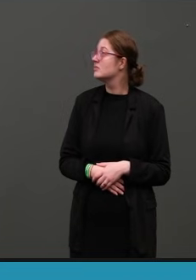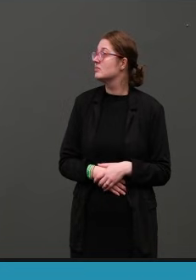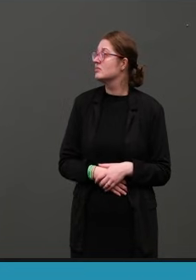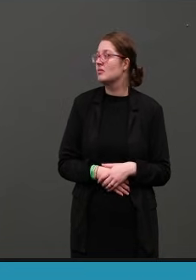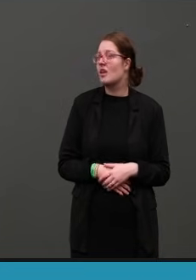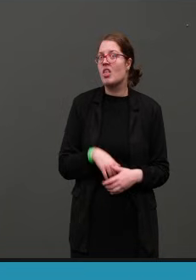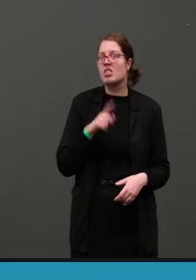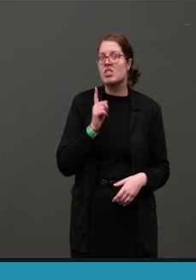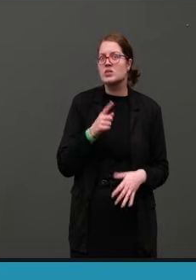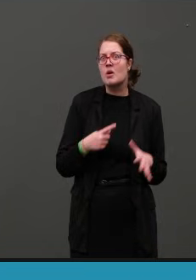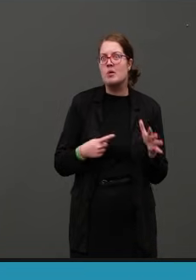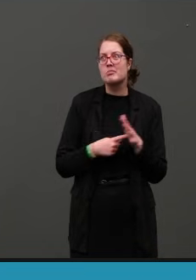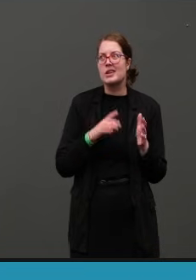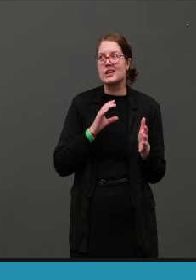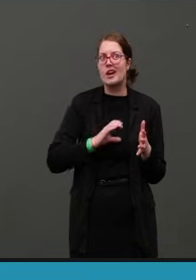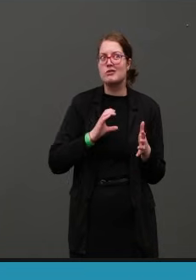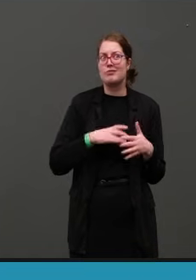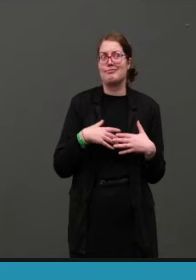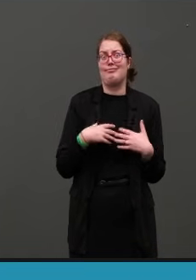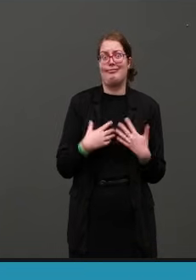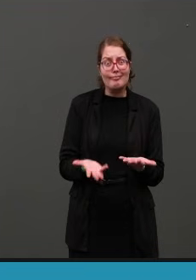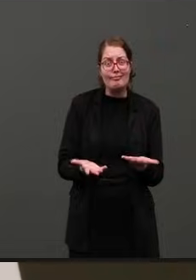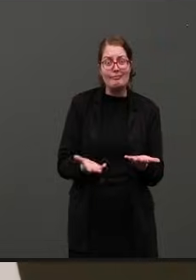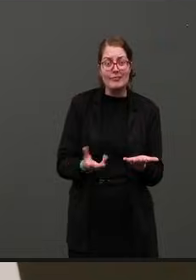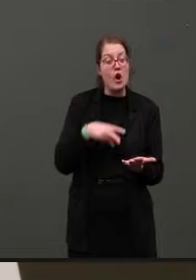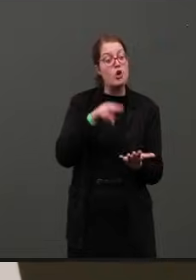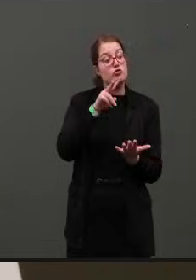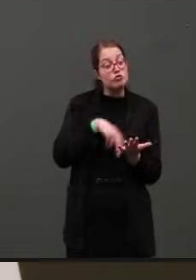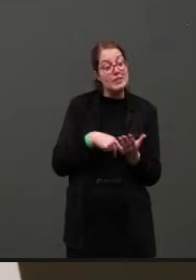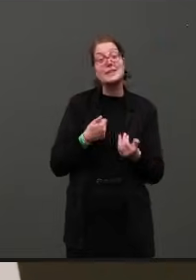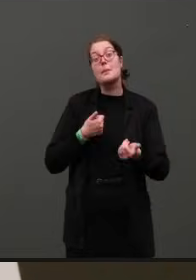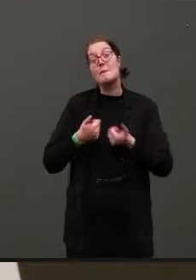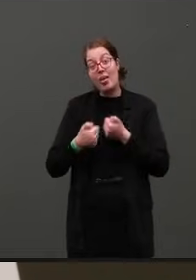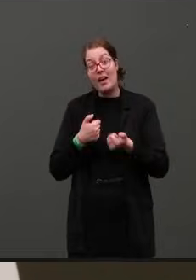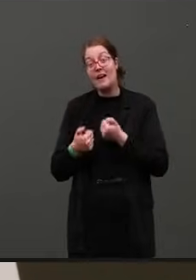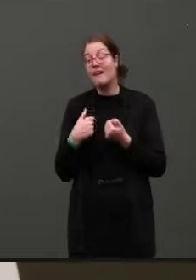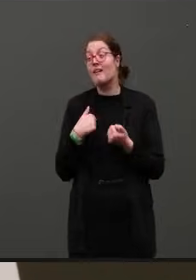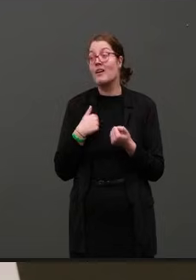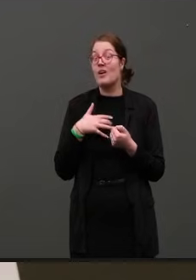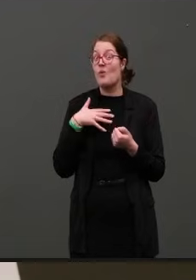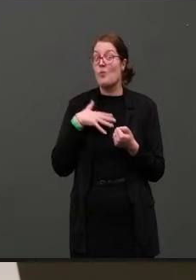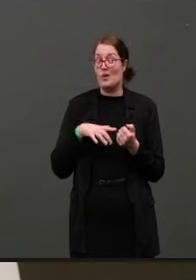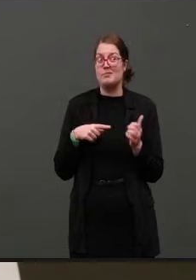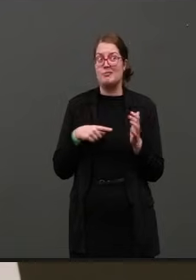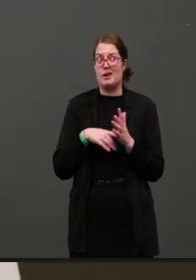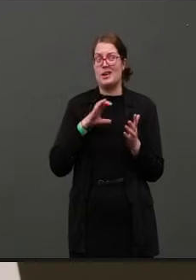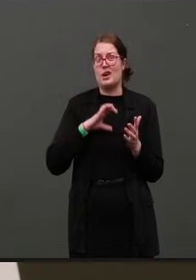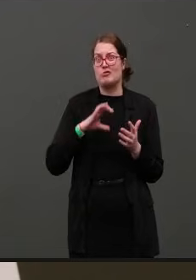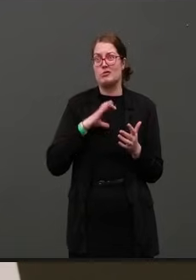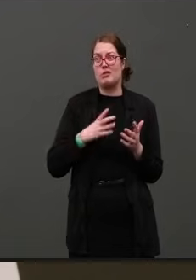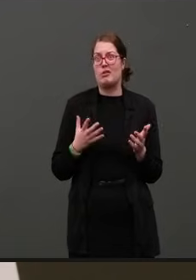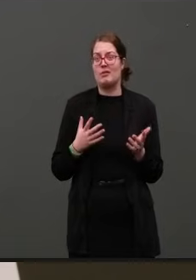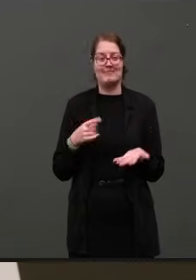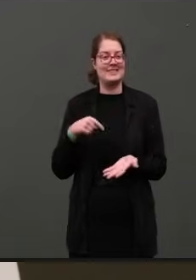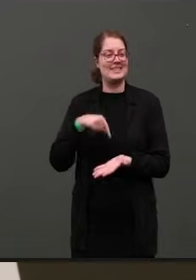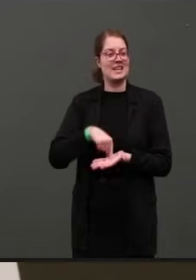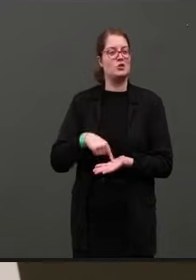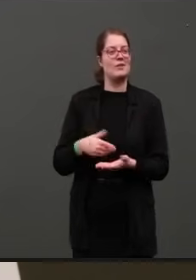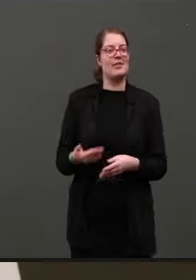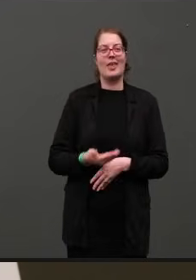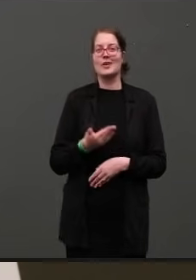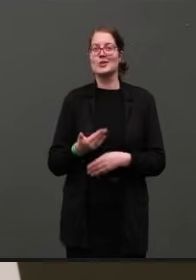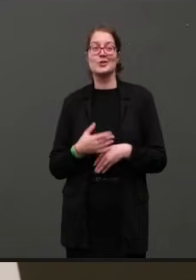protagonist. Readers and players, in our case, we want the main character to be at the center of the action. We want